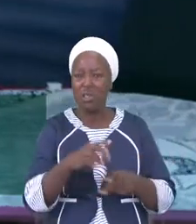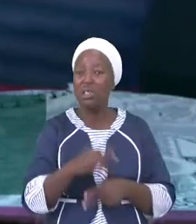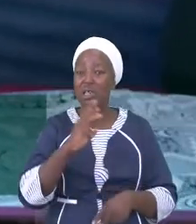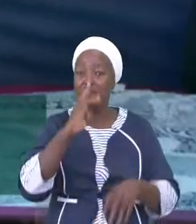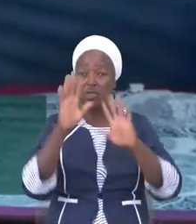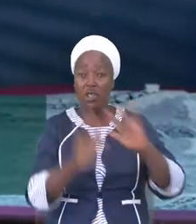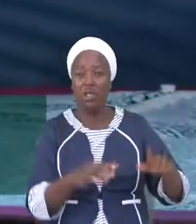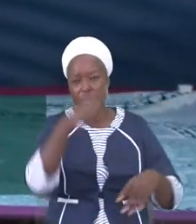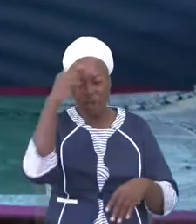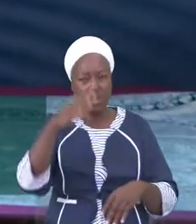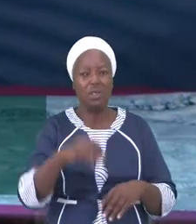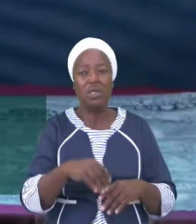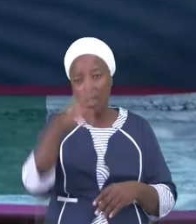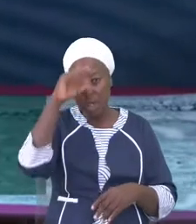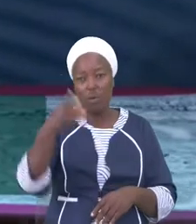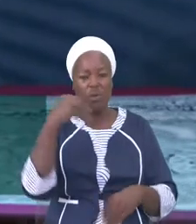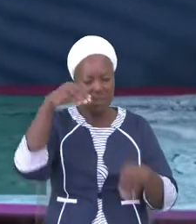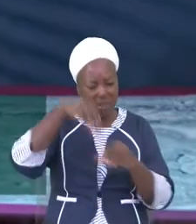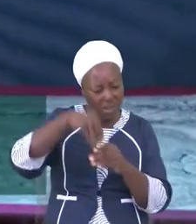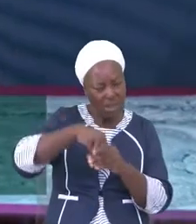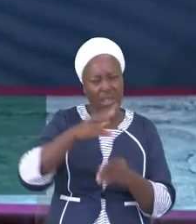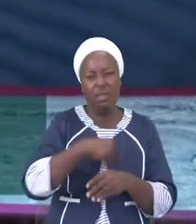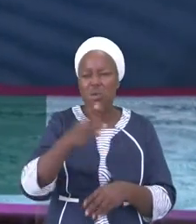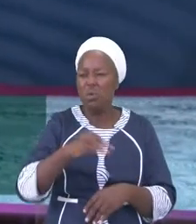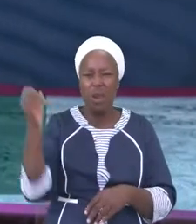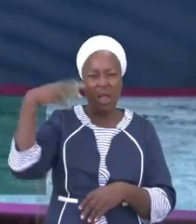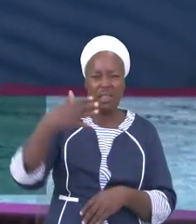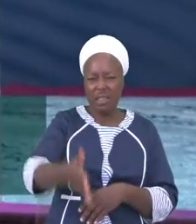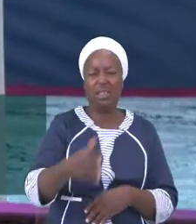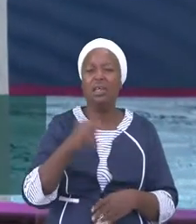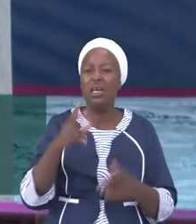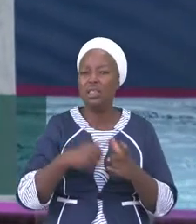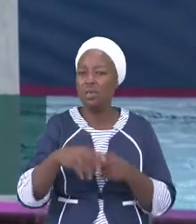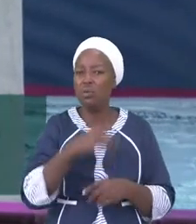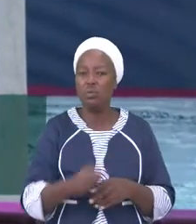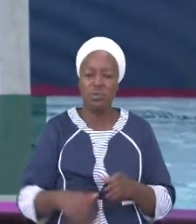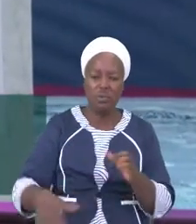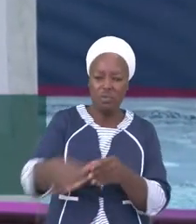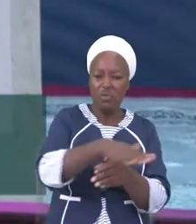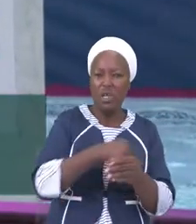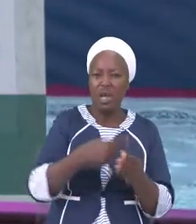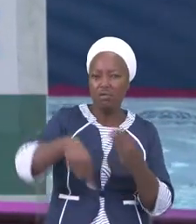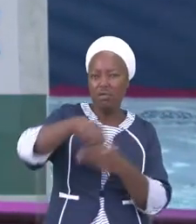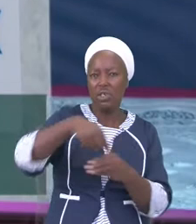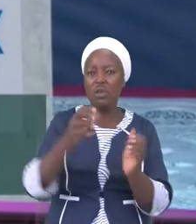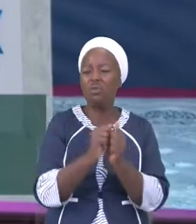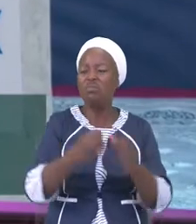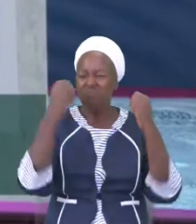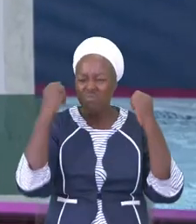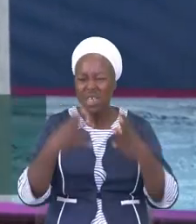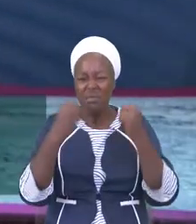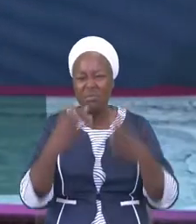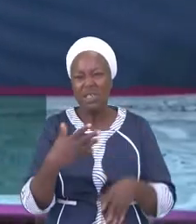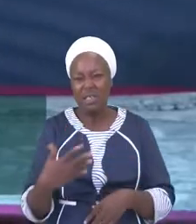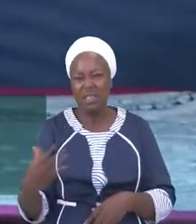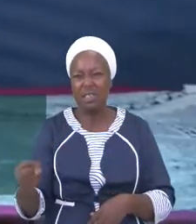it was inside. There was no light even there. And was surrounded with quite a lot of things. It